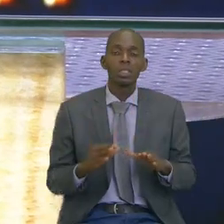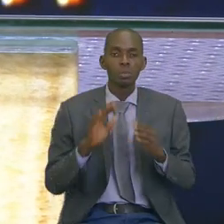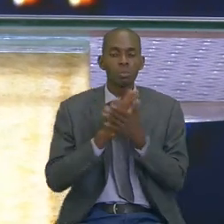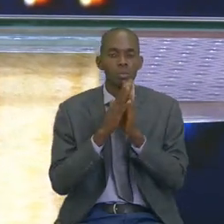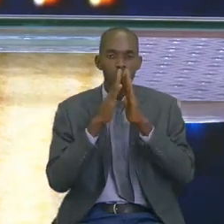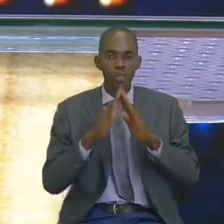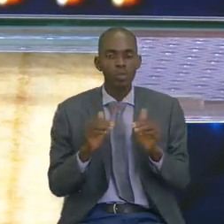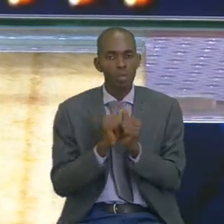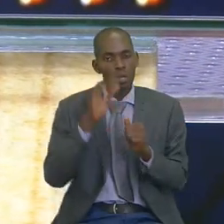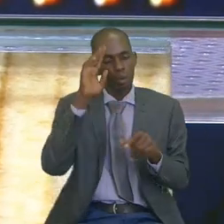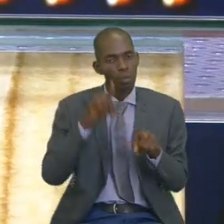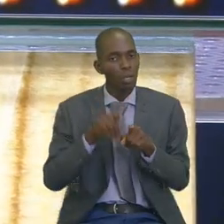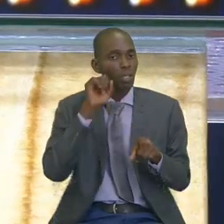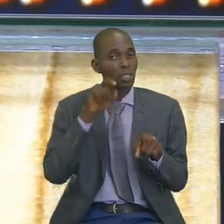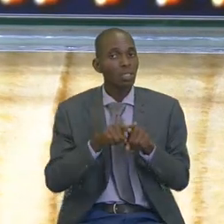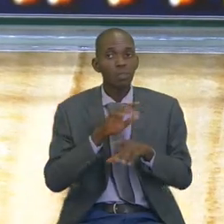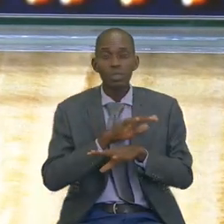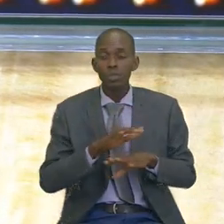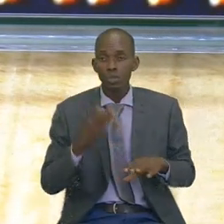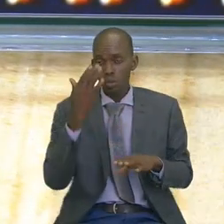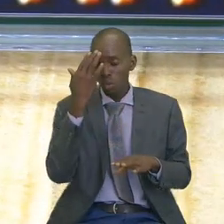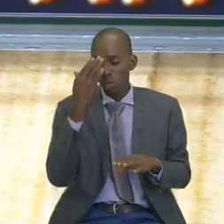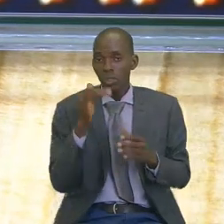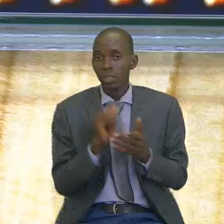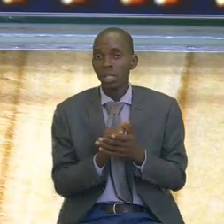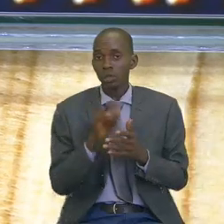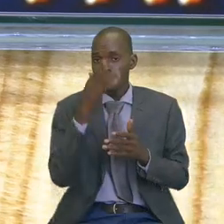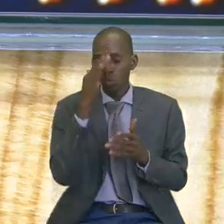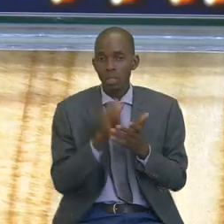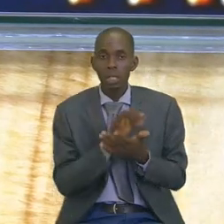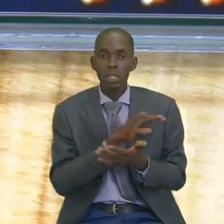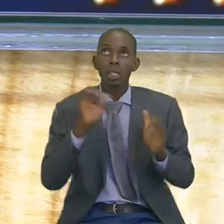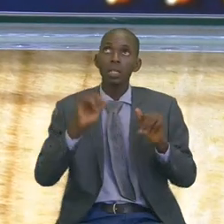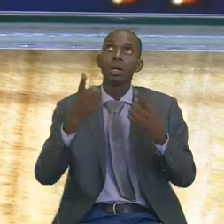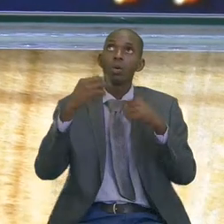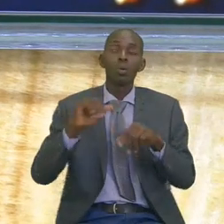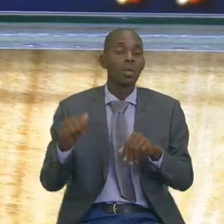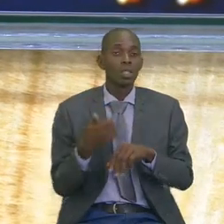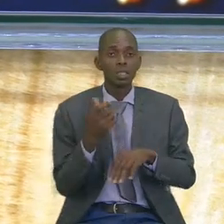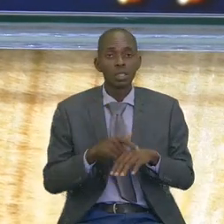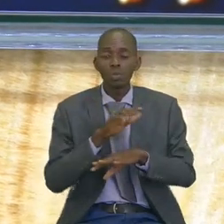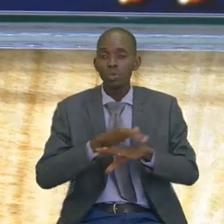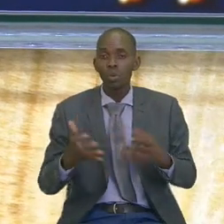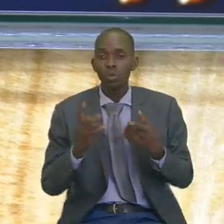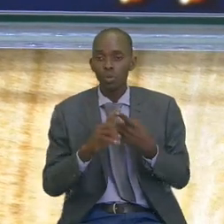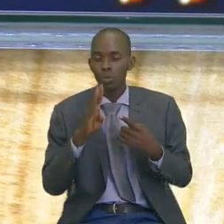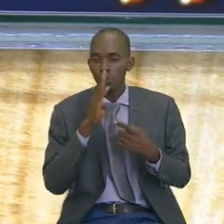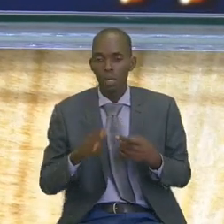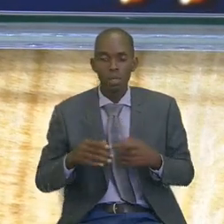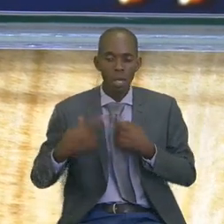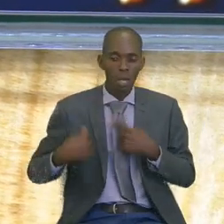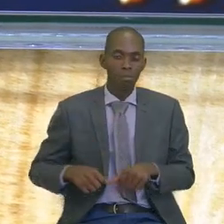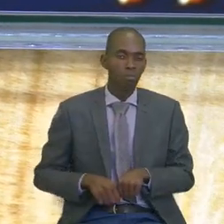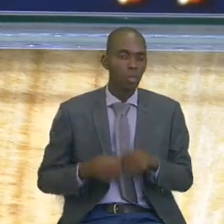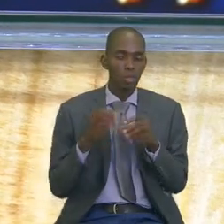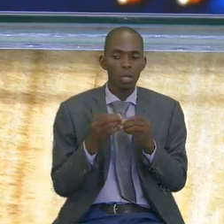brethren. If you know that Christ can come at any time, and you don't want to be blown in pieces, you want to have peace in your heart and